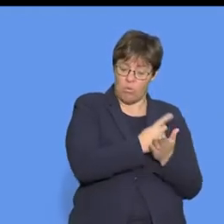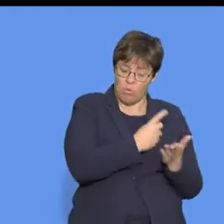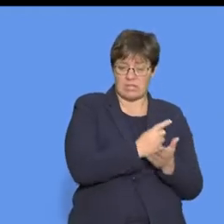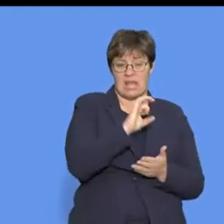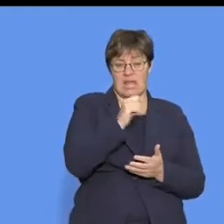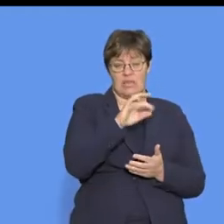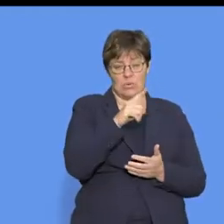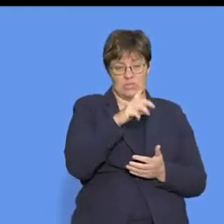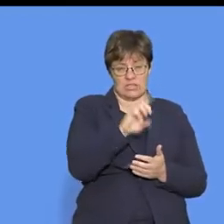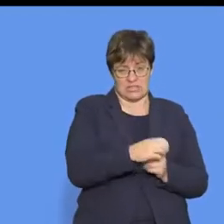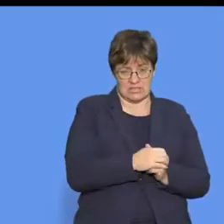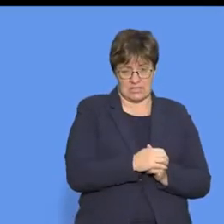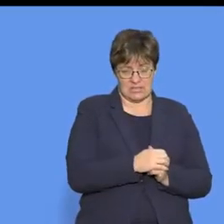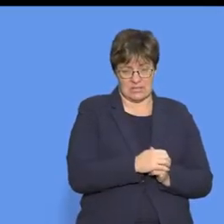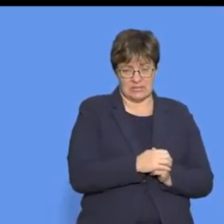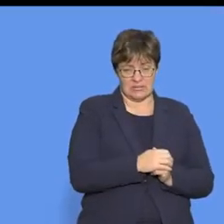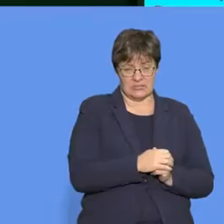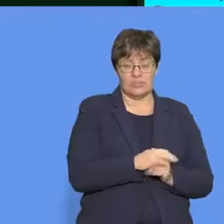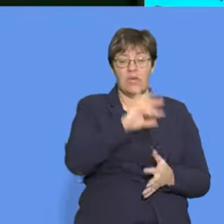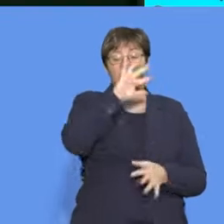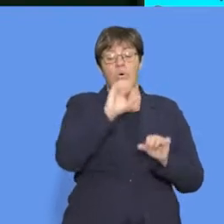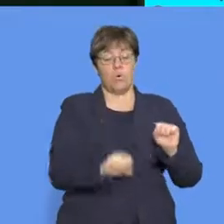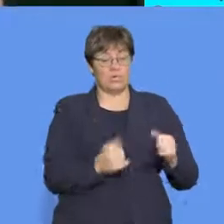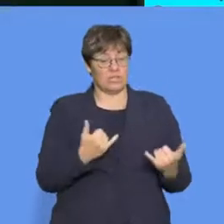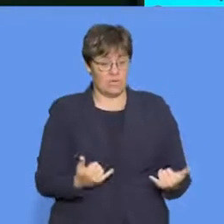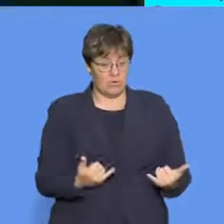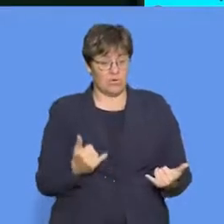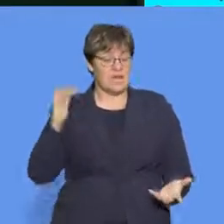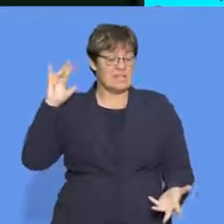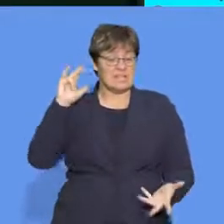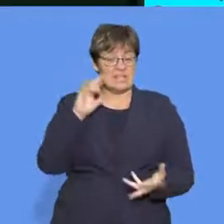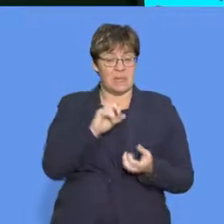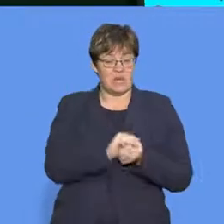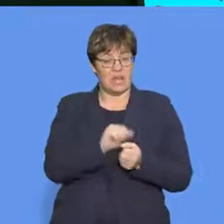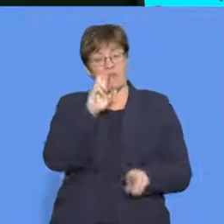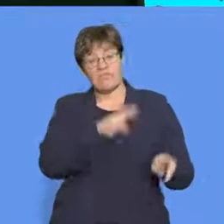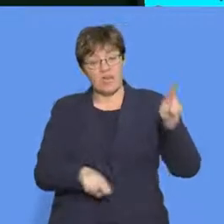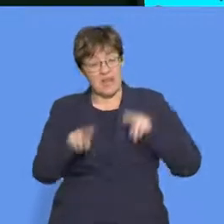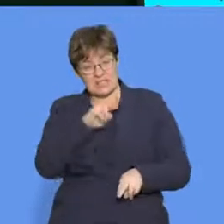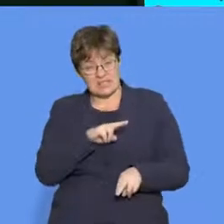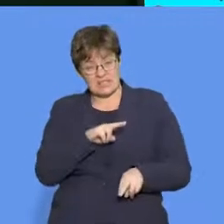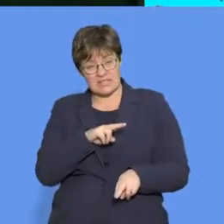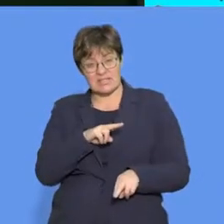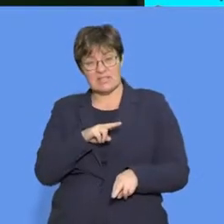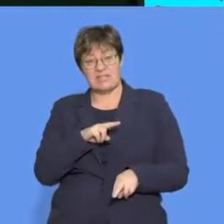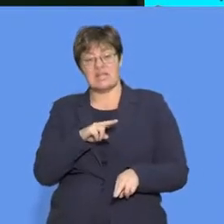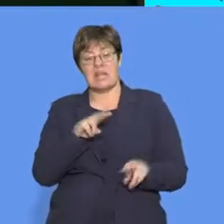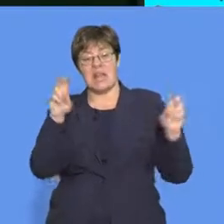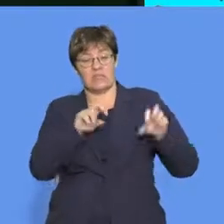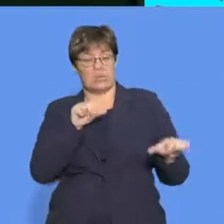always takes place at the cathode. So as we conclude now this whole summary on